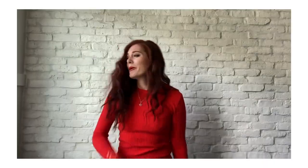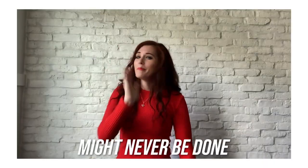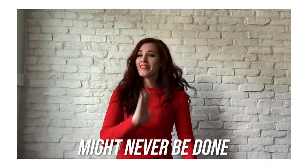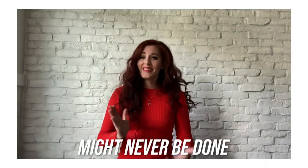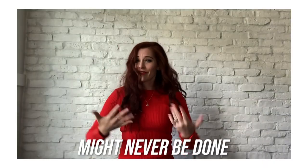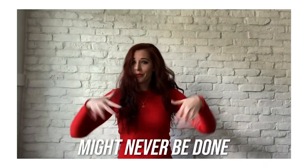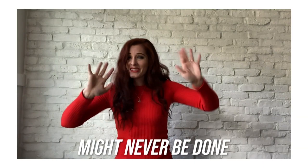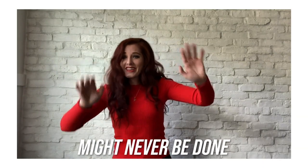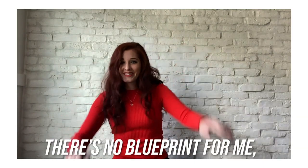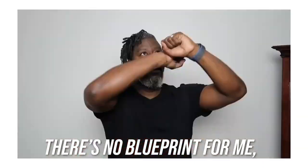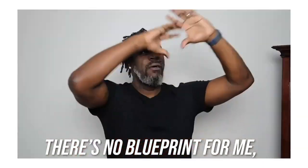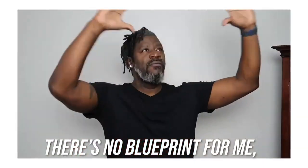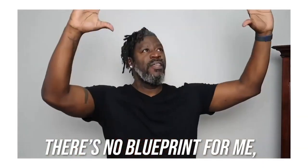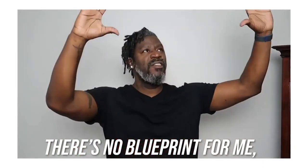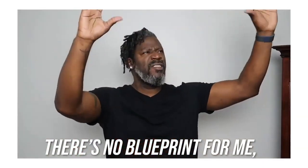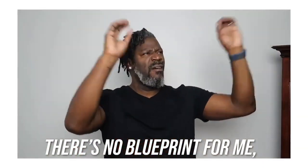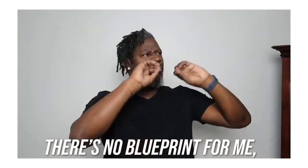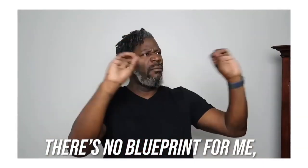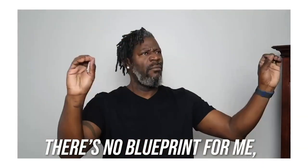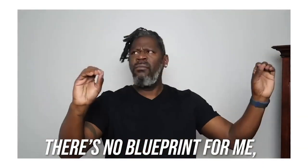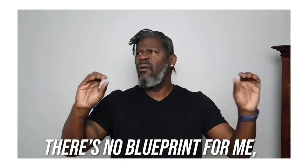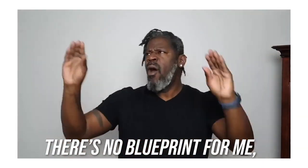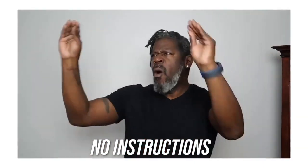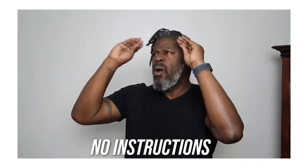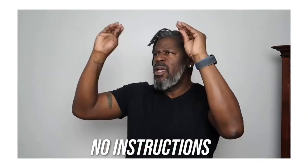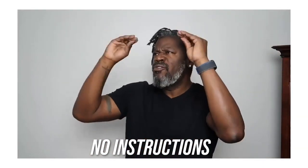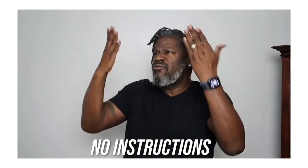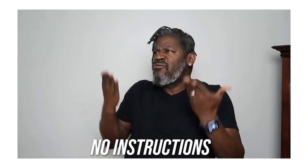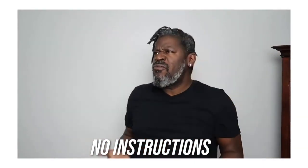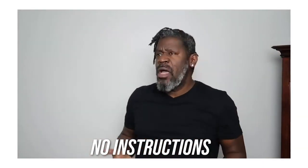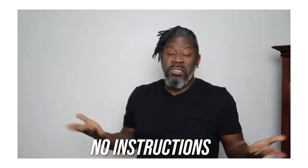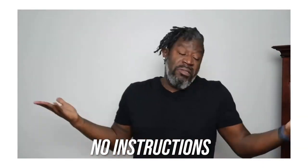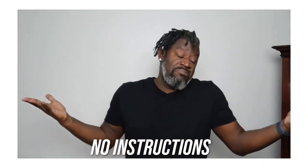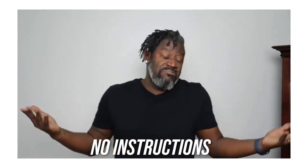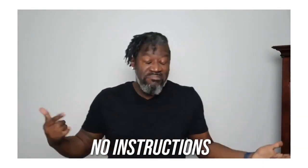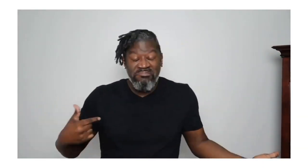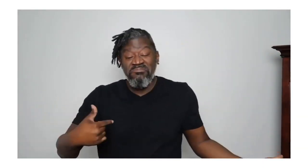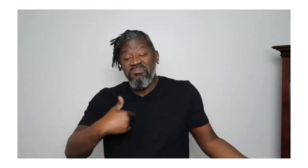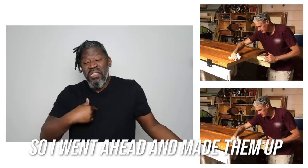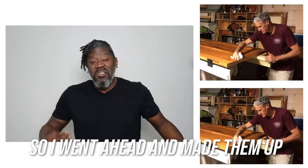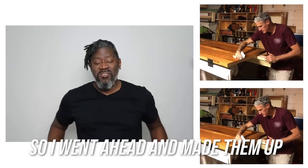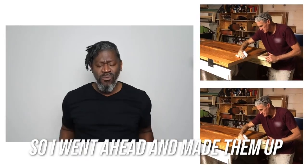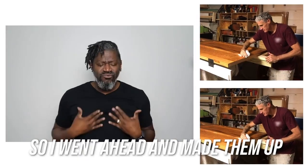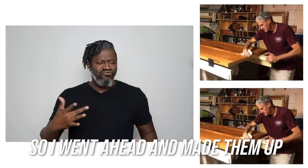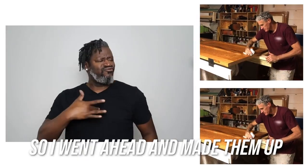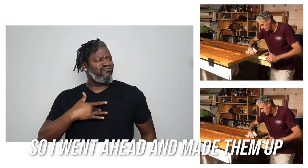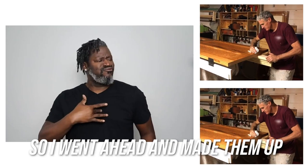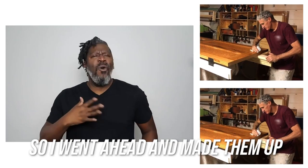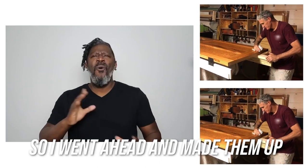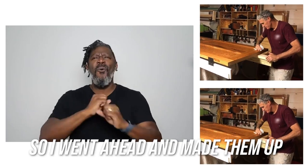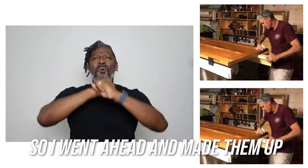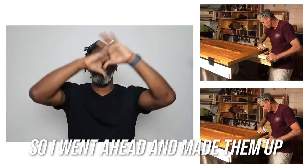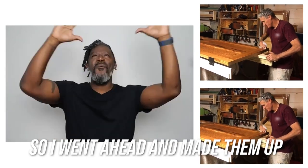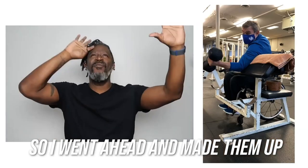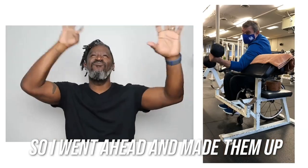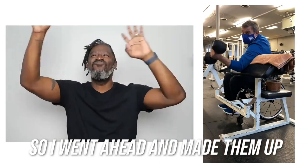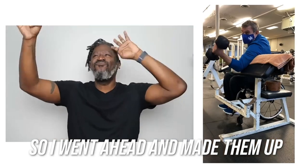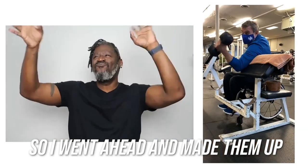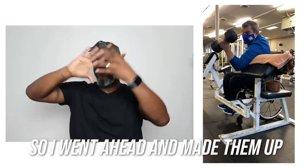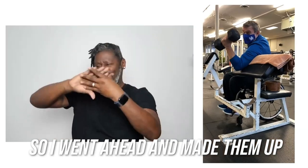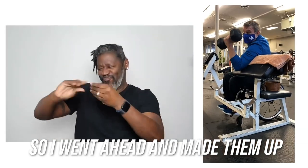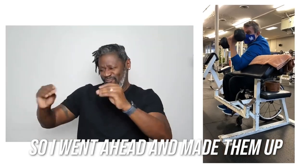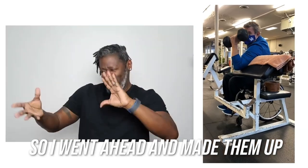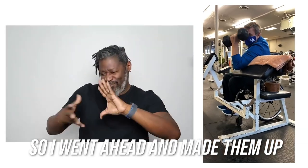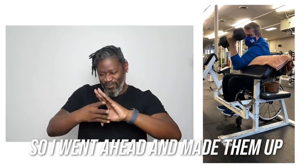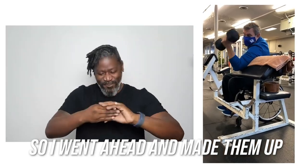might never be done. There's no blueprint for me, no instructions. So I went ahead and